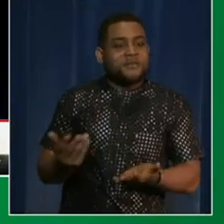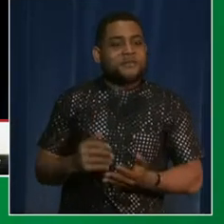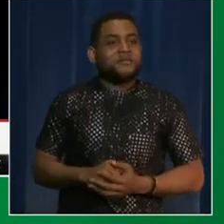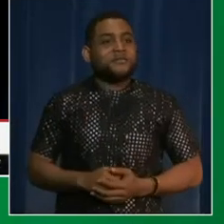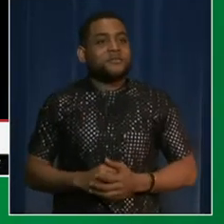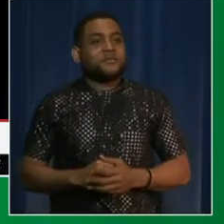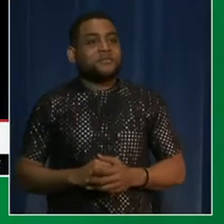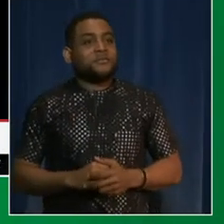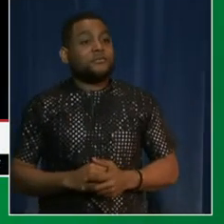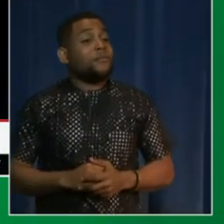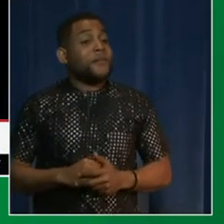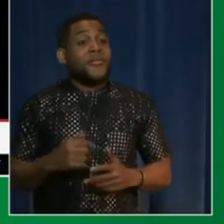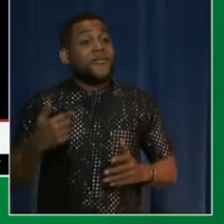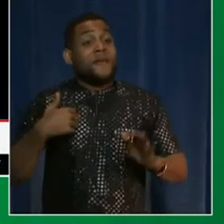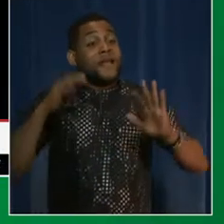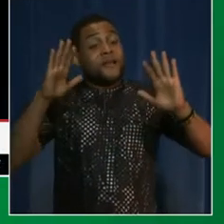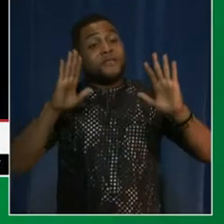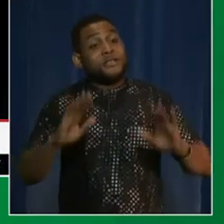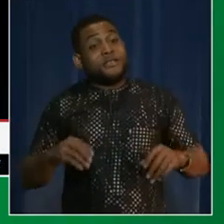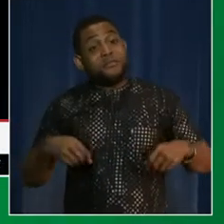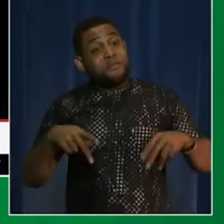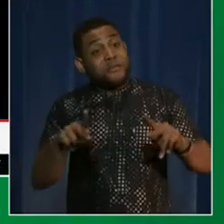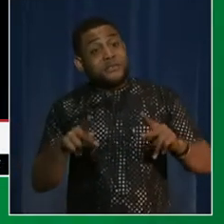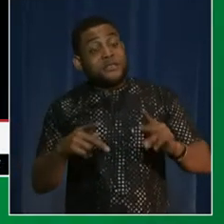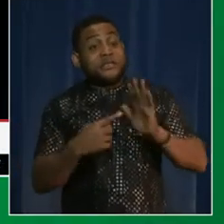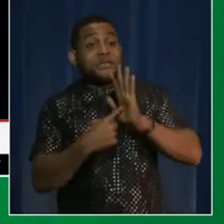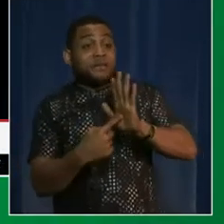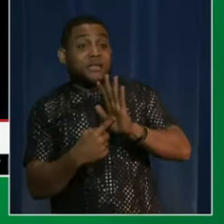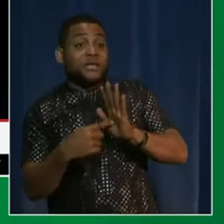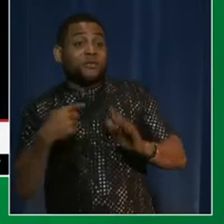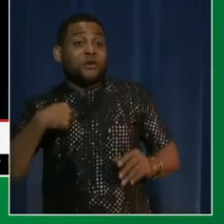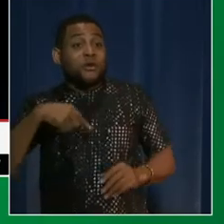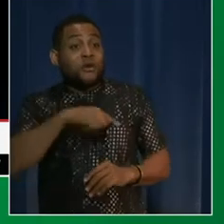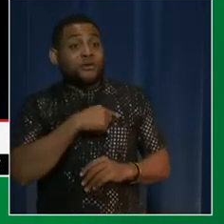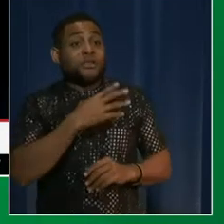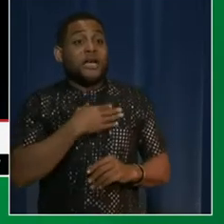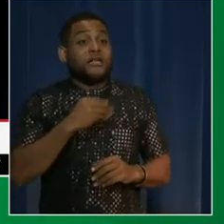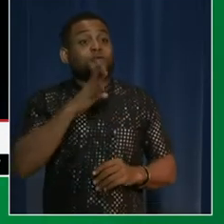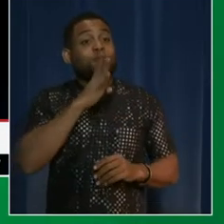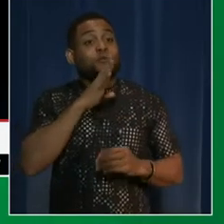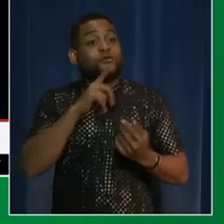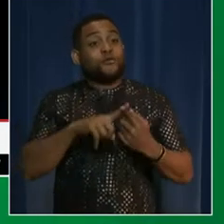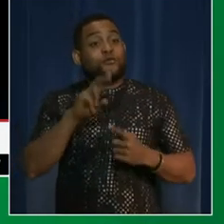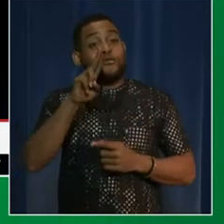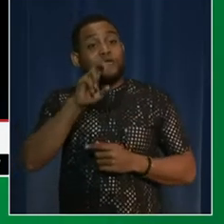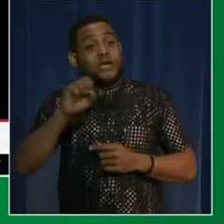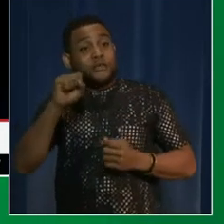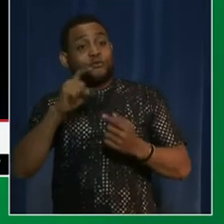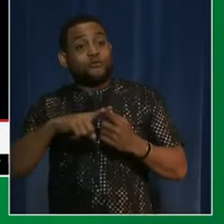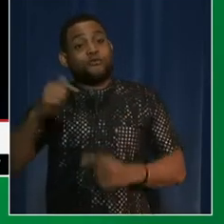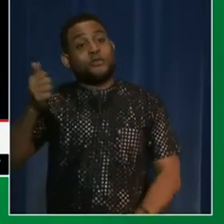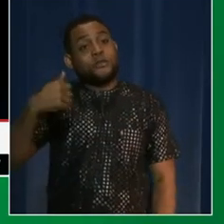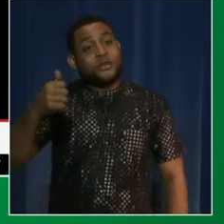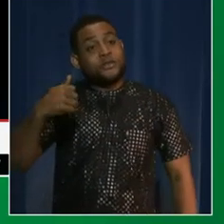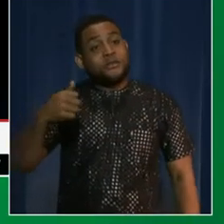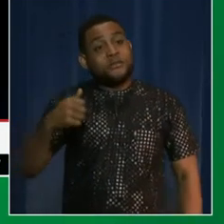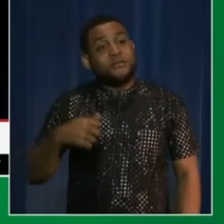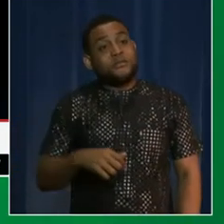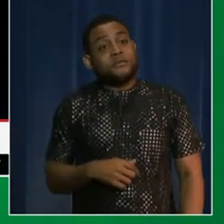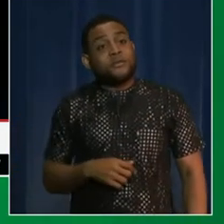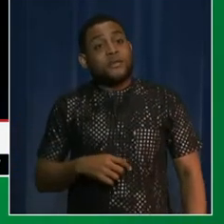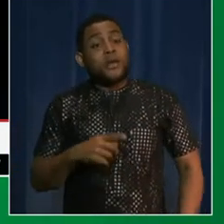great privilege of representing us and talking to the United States Department of Transportation. I met with